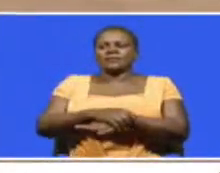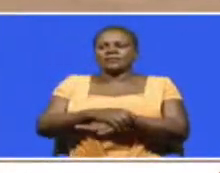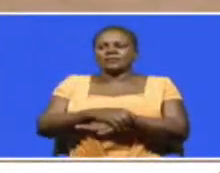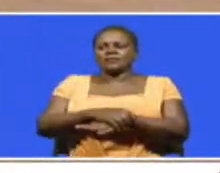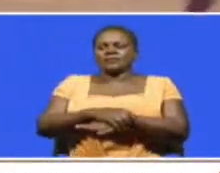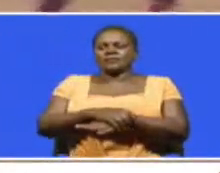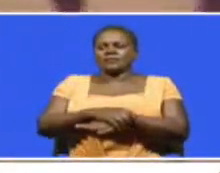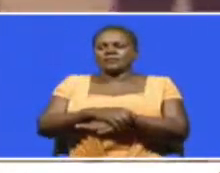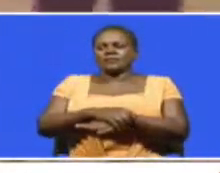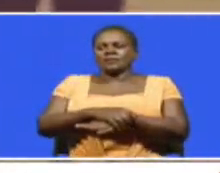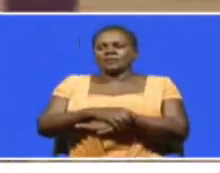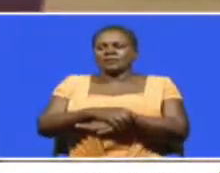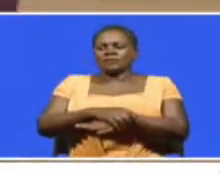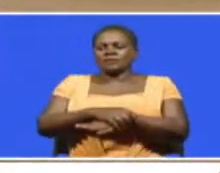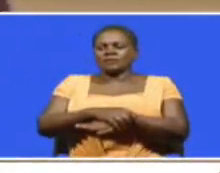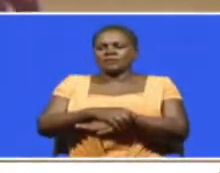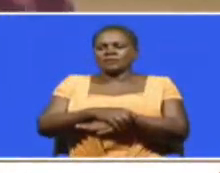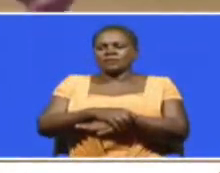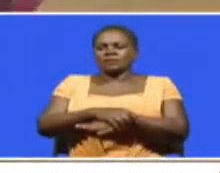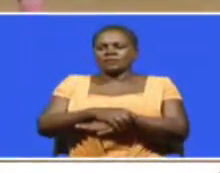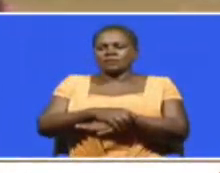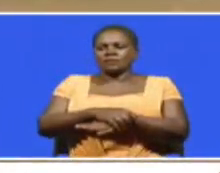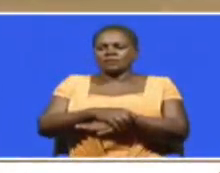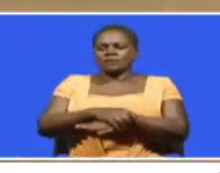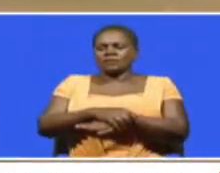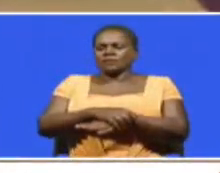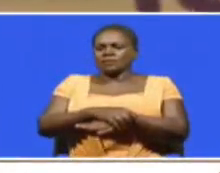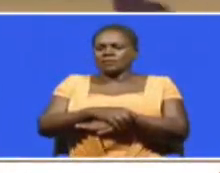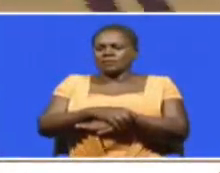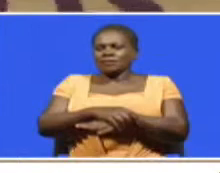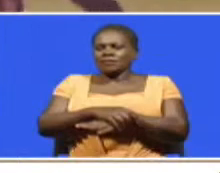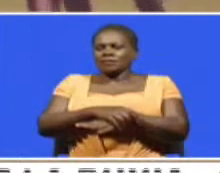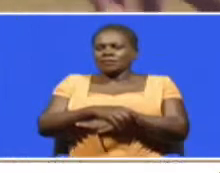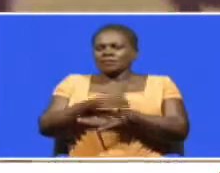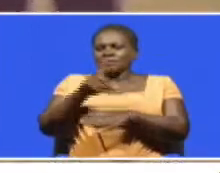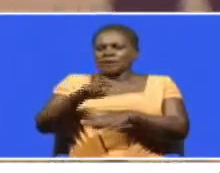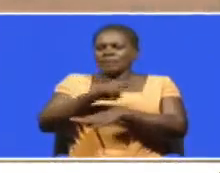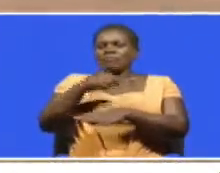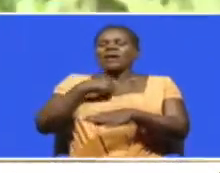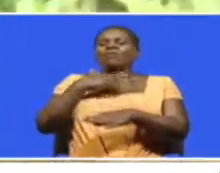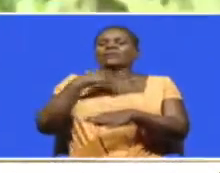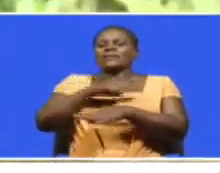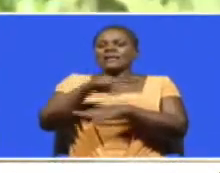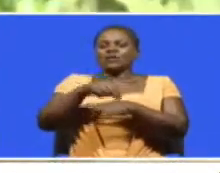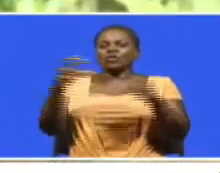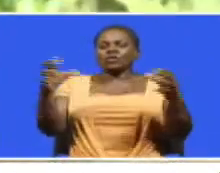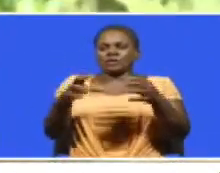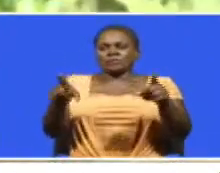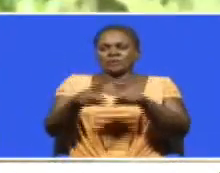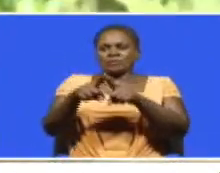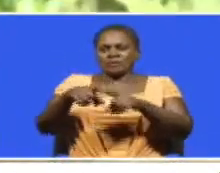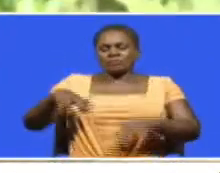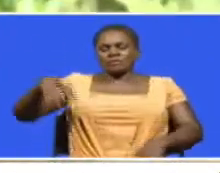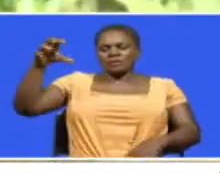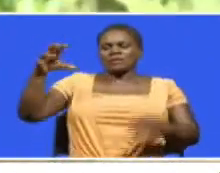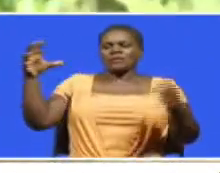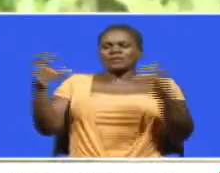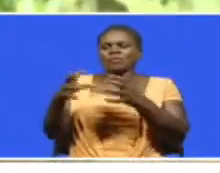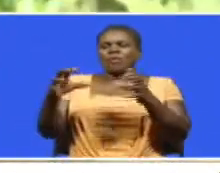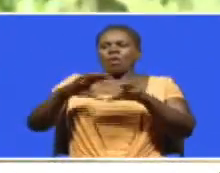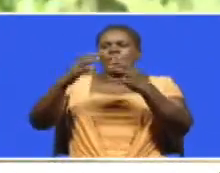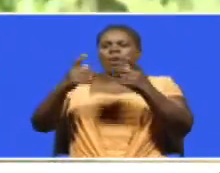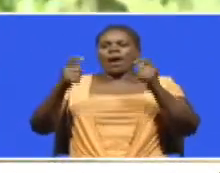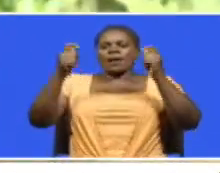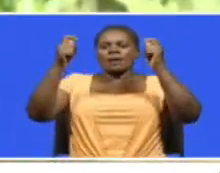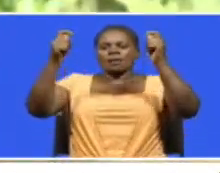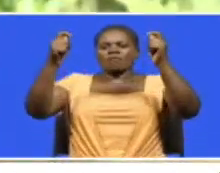It was a huge moment to me and my family, because everybody want to play for the national team, especially the senior team, and